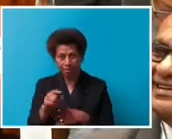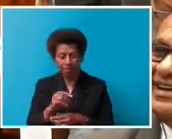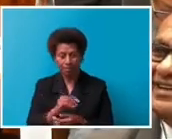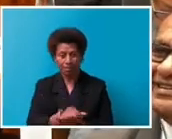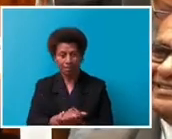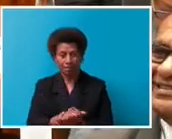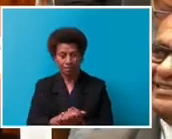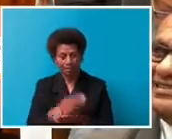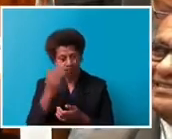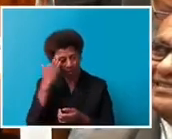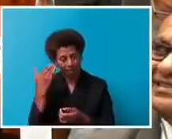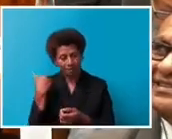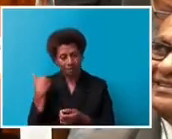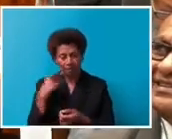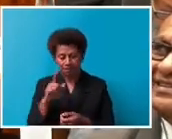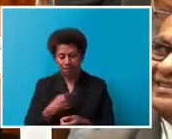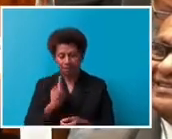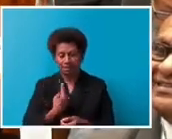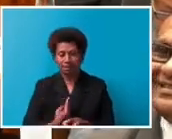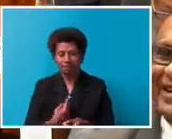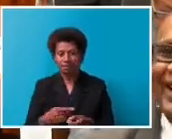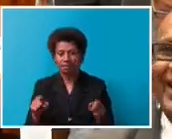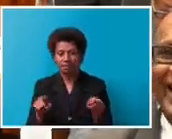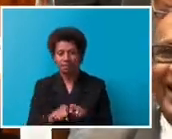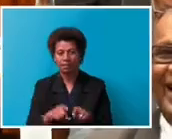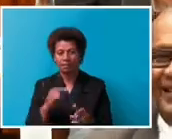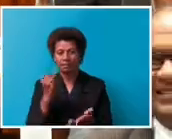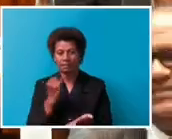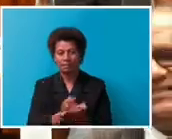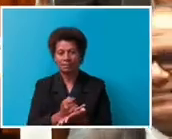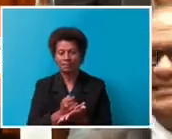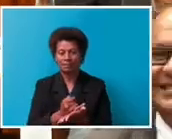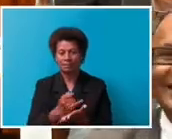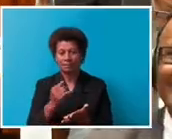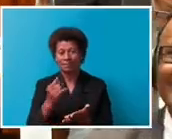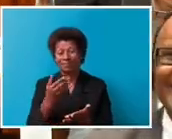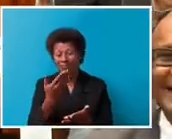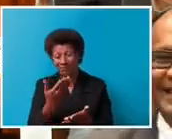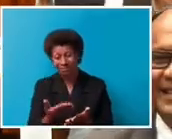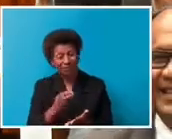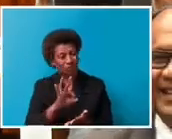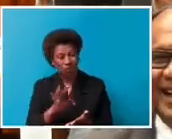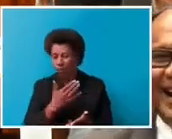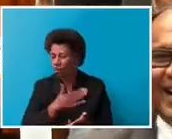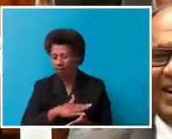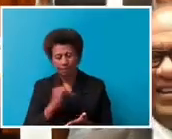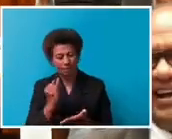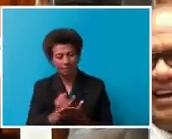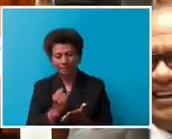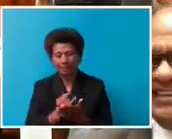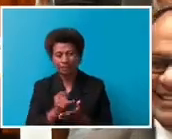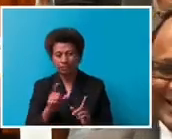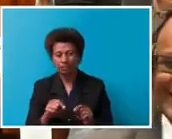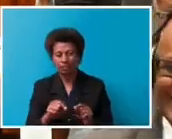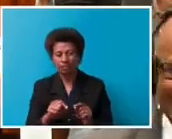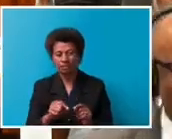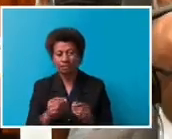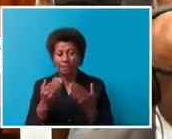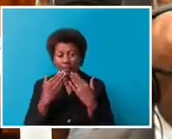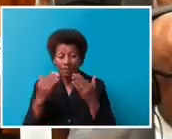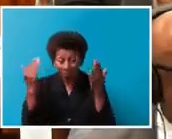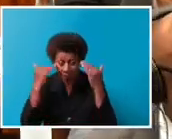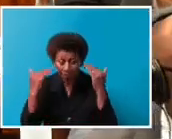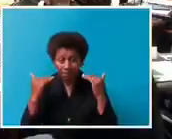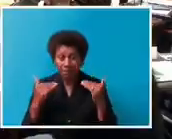remind ourselves, we could make the same mistake that they did. And we don't want to make that mistake, Mr. Speaker. Thank you, Mr. Speaker.